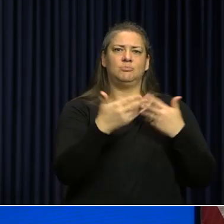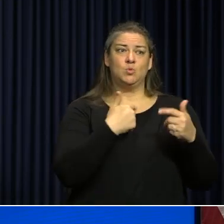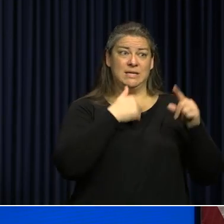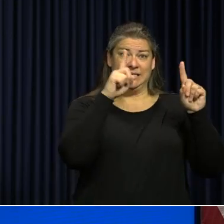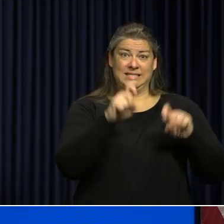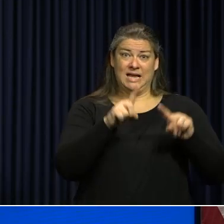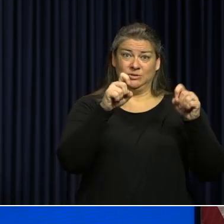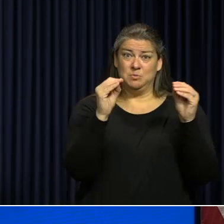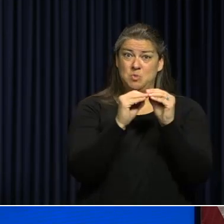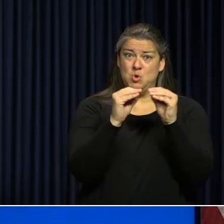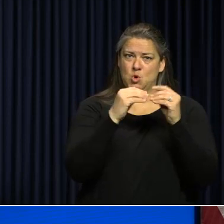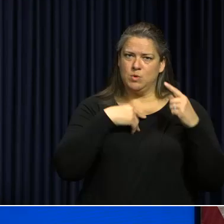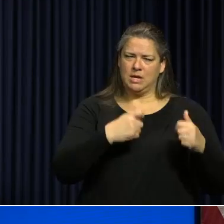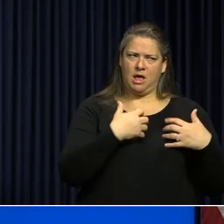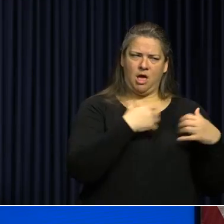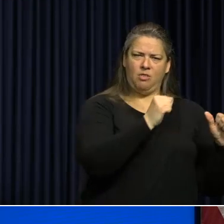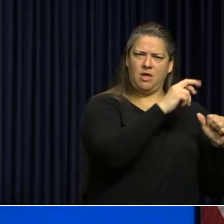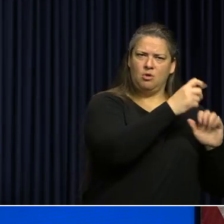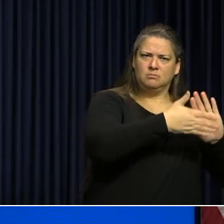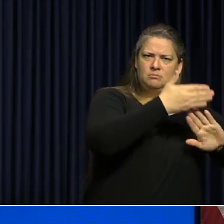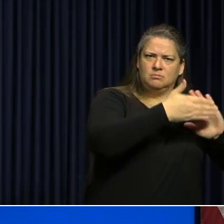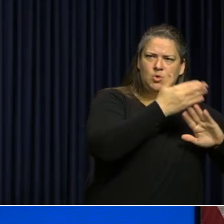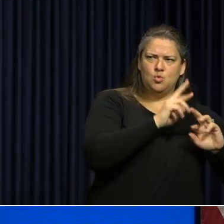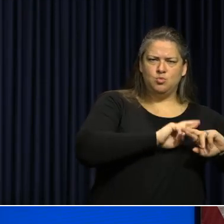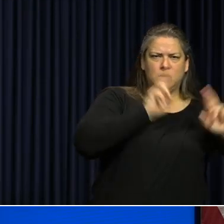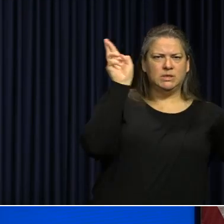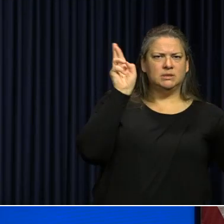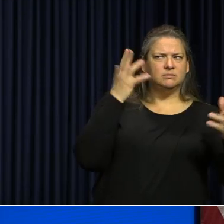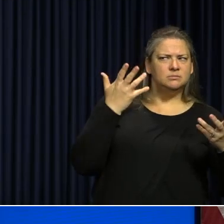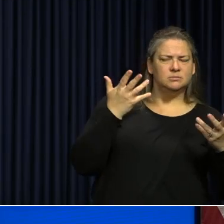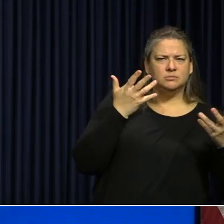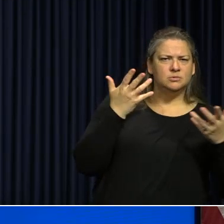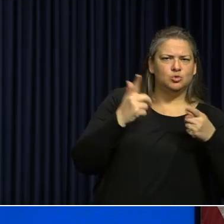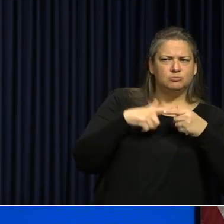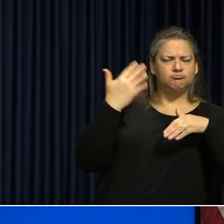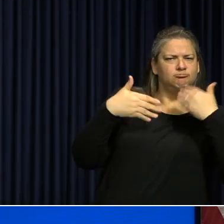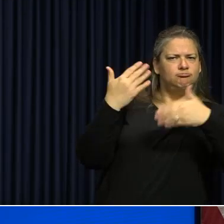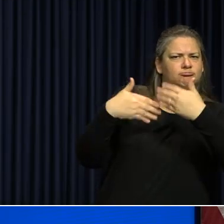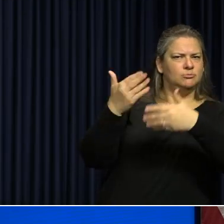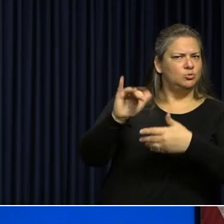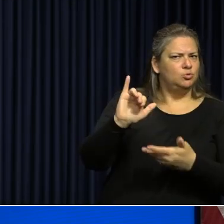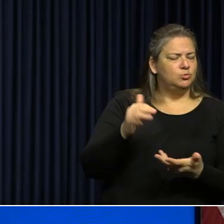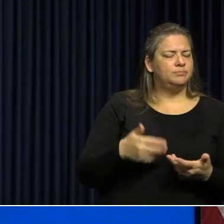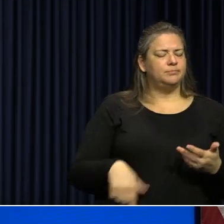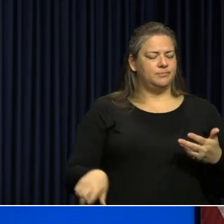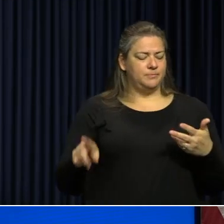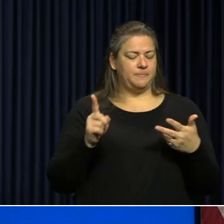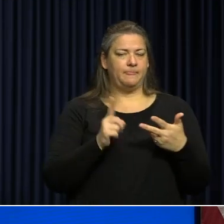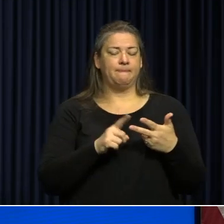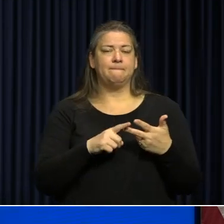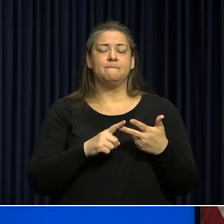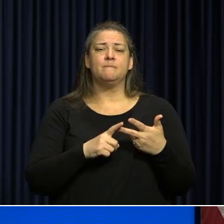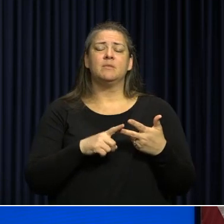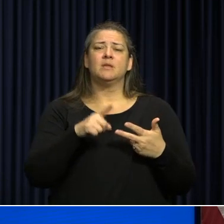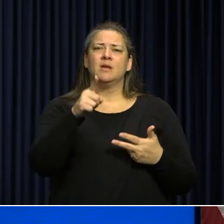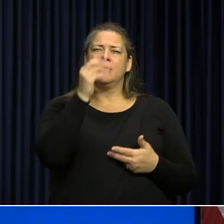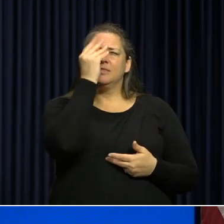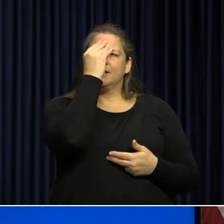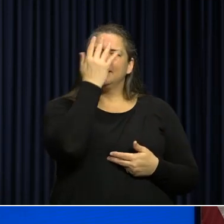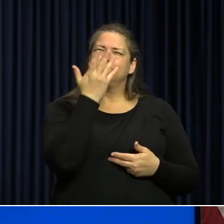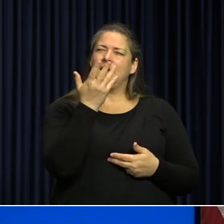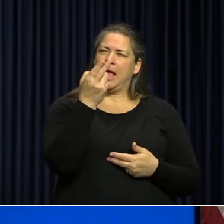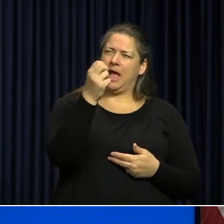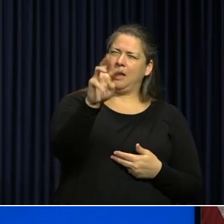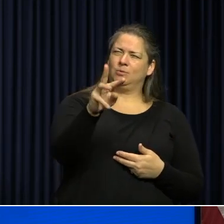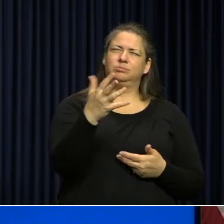be operating at a greater level to make that happen. And third, in thinking about how to do this